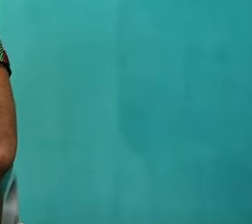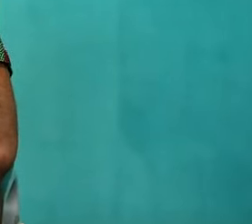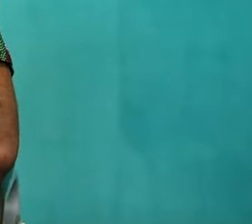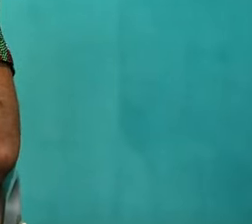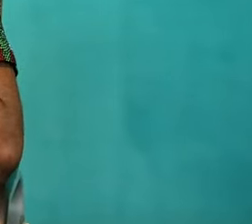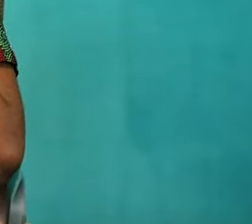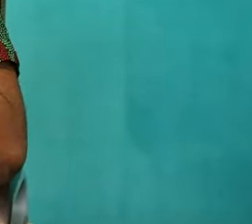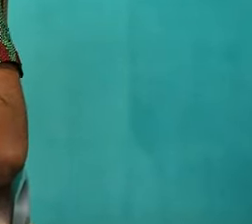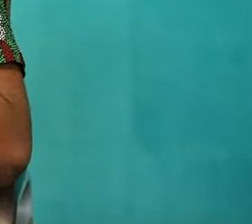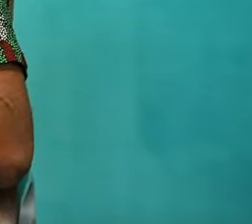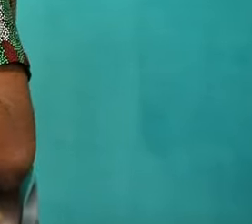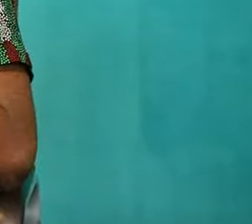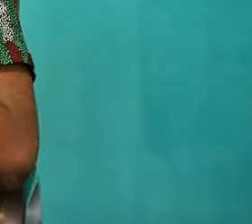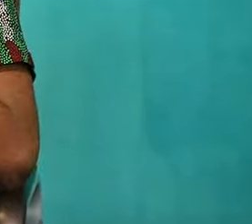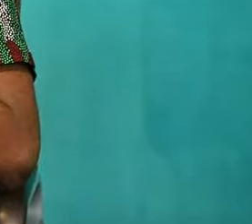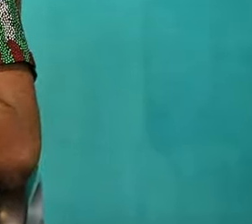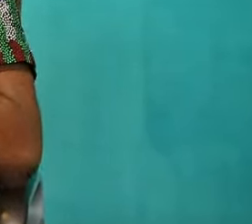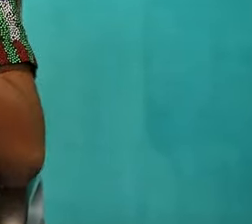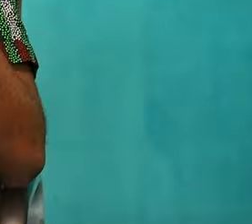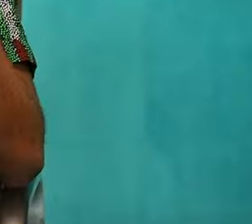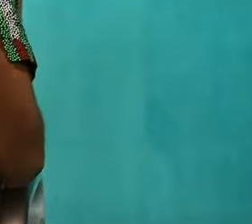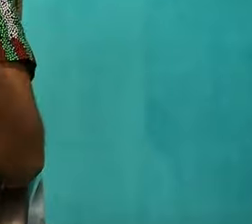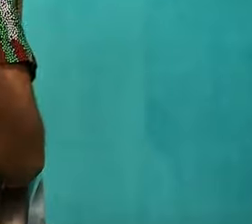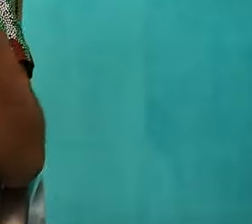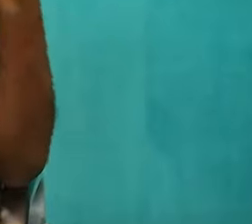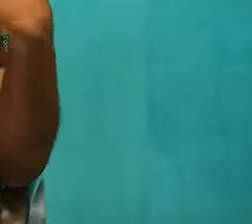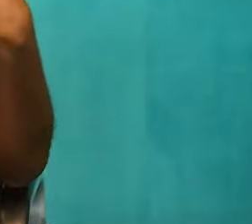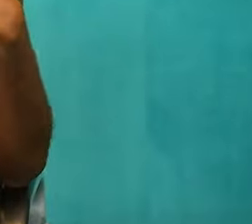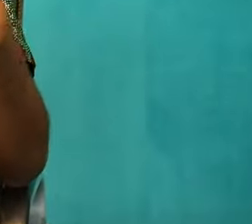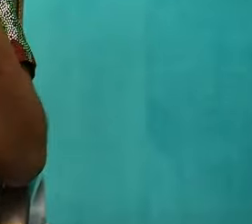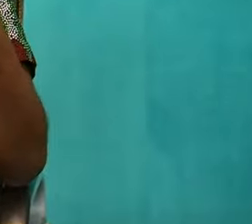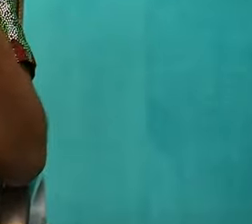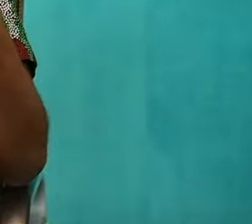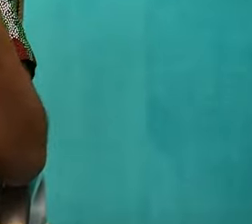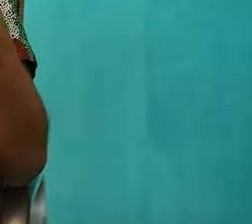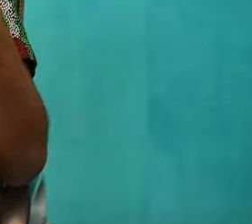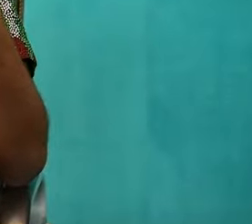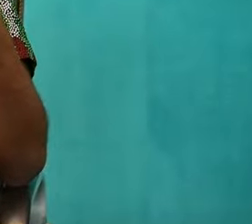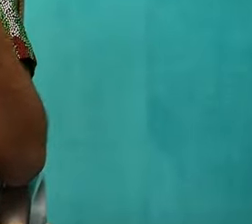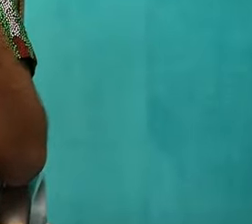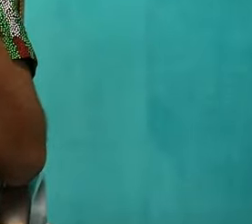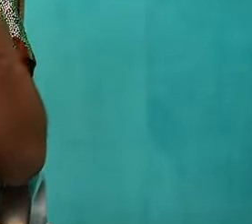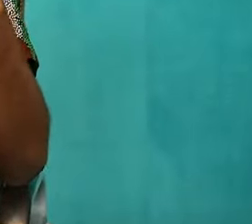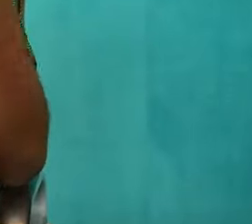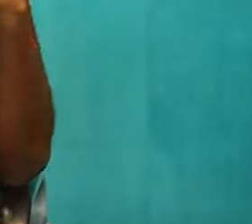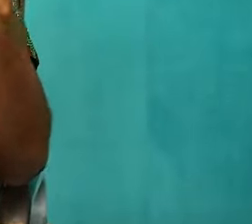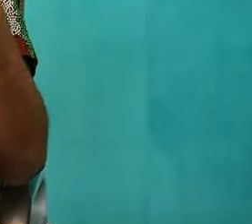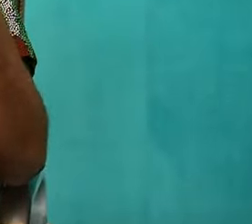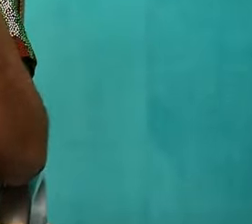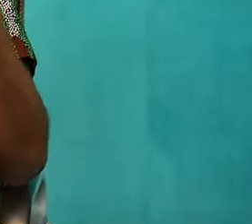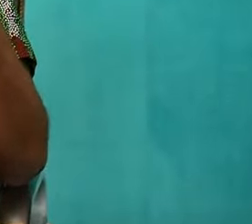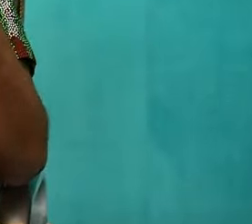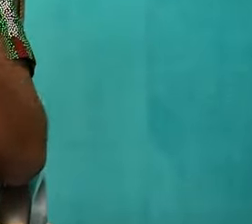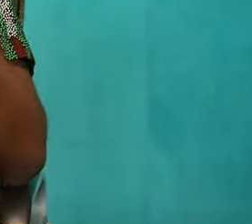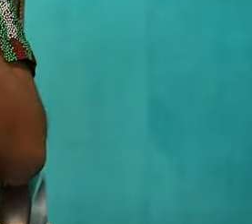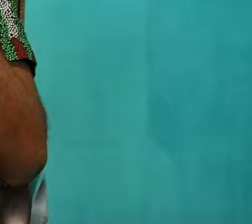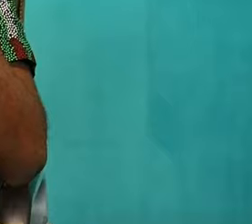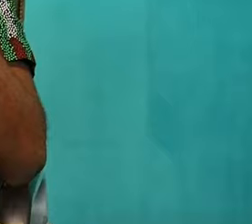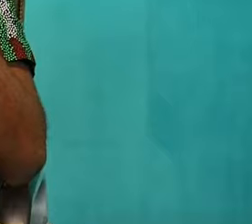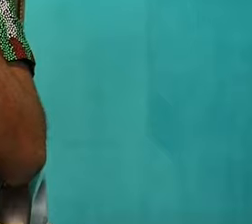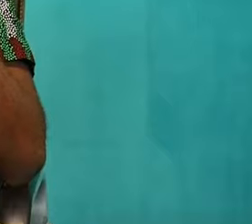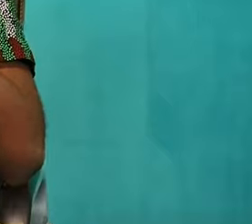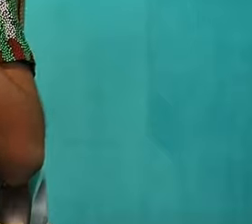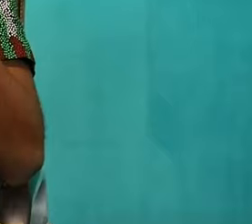like, what? I lack the moral power to do this or to do that. So you're just like, God, like, you do something, because I'm